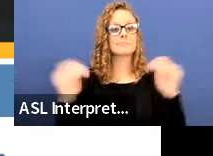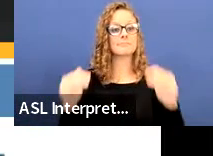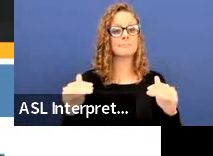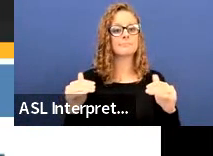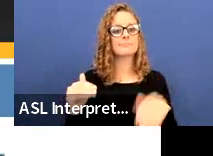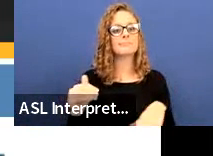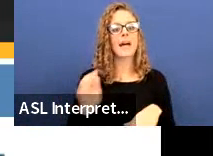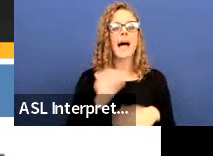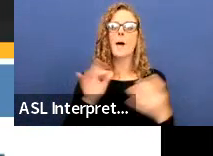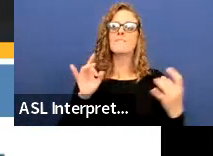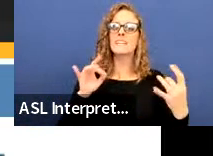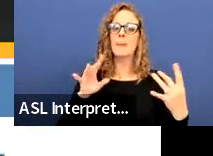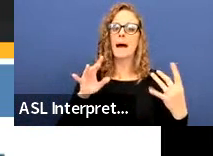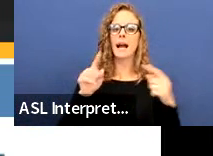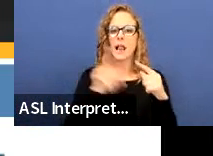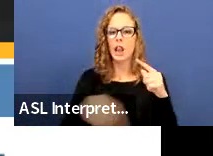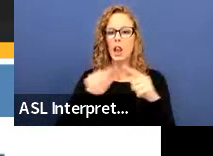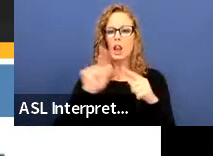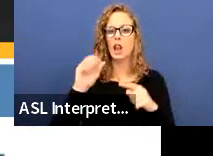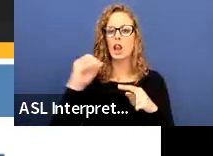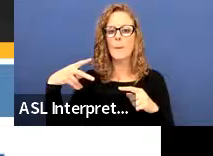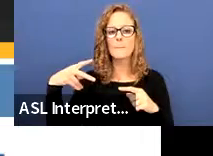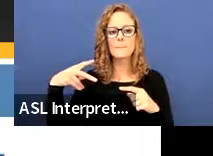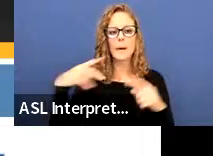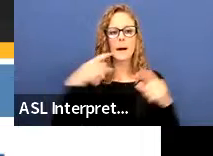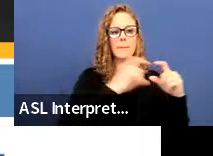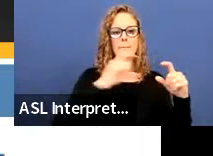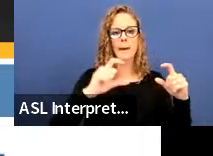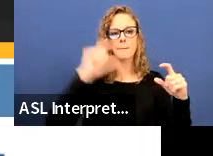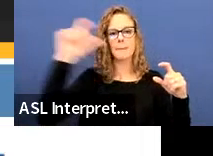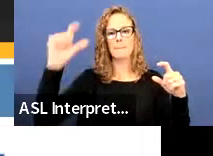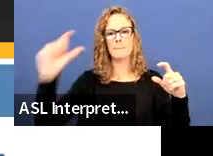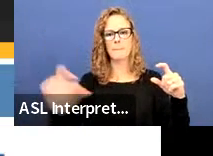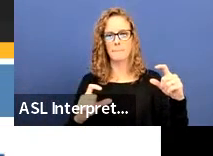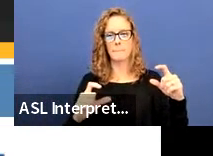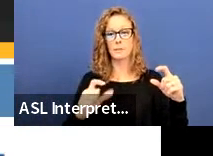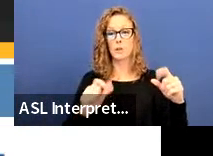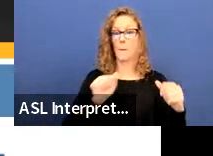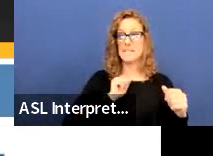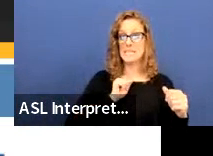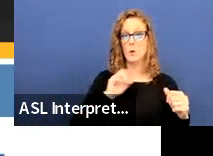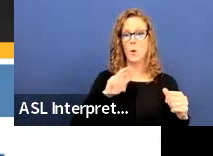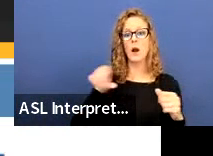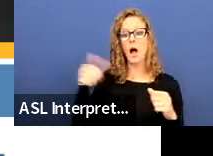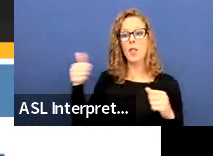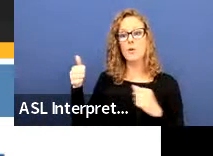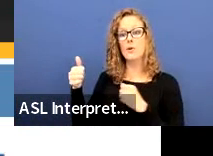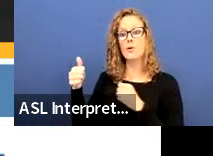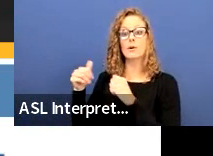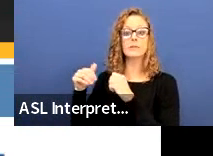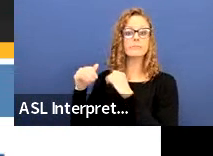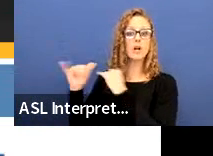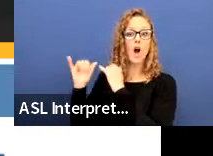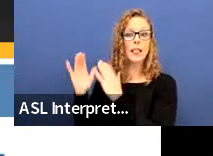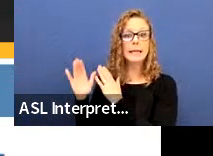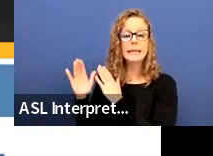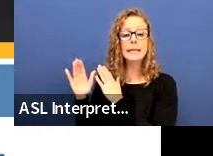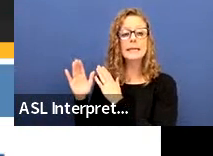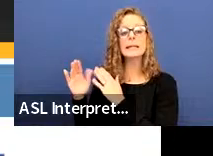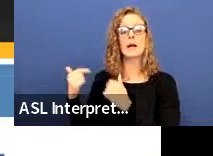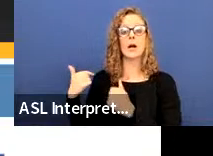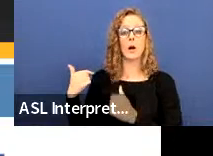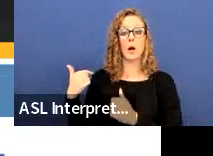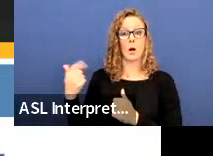iterative feedback loop for this campaign. So myself or any of my colleagues in HCSA communications may be going to